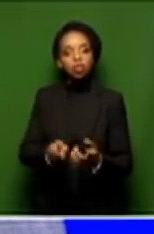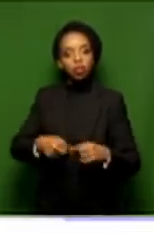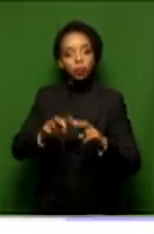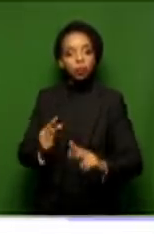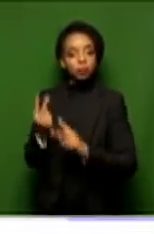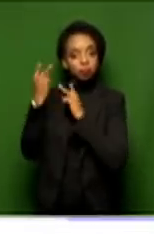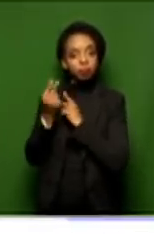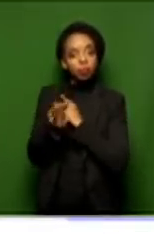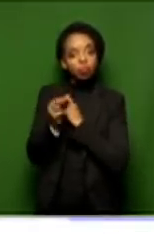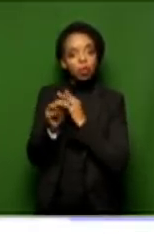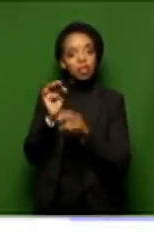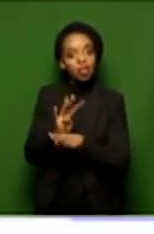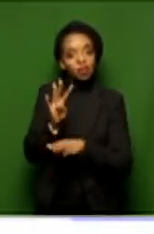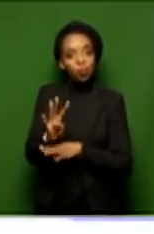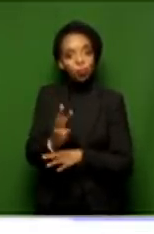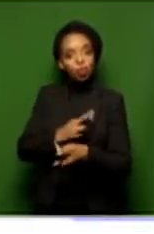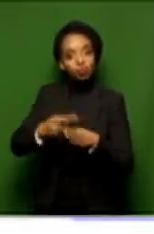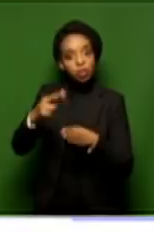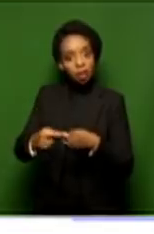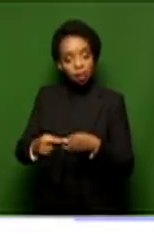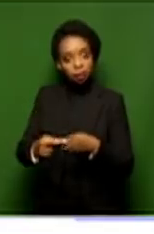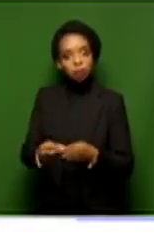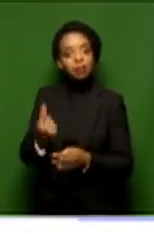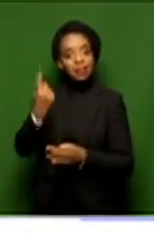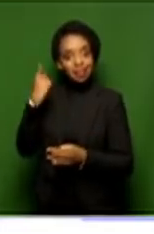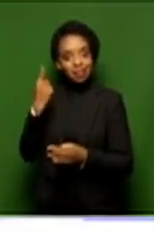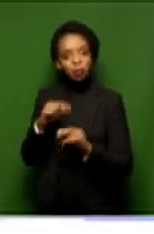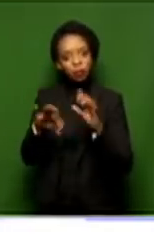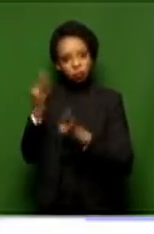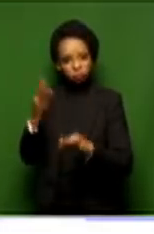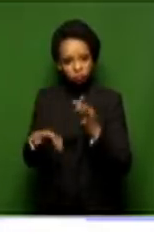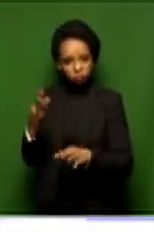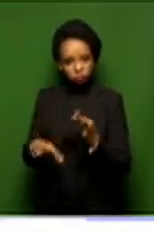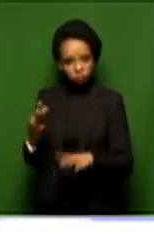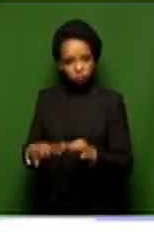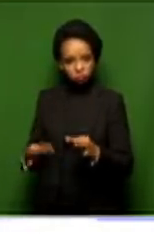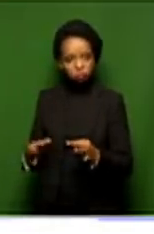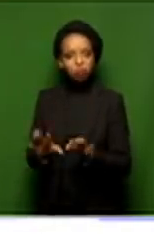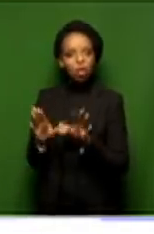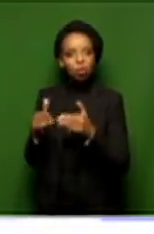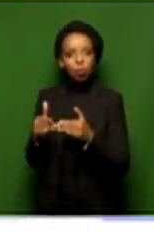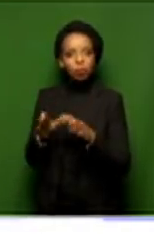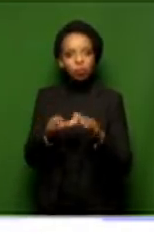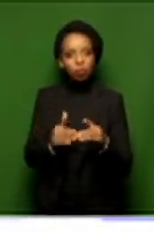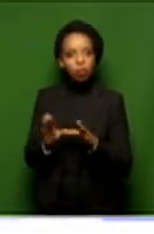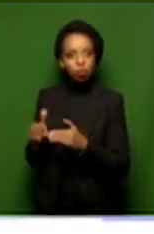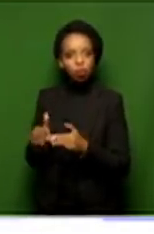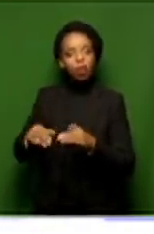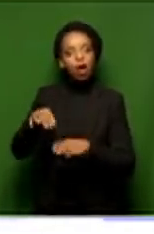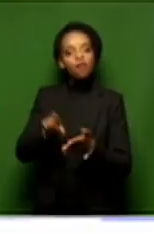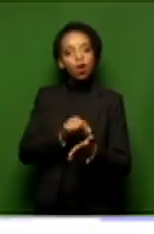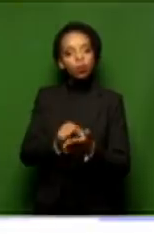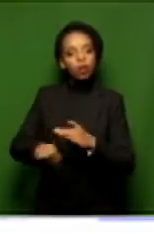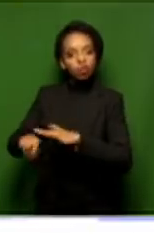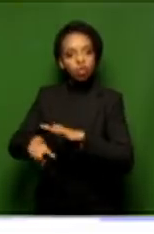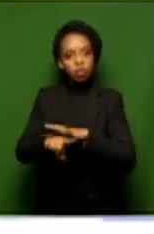those results, we study them, use pattern recognition to group voting districts into clusters that